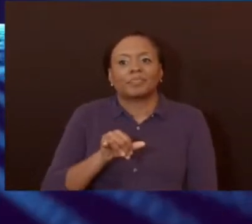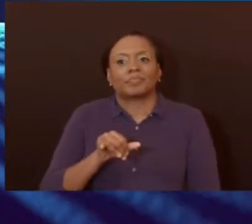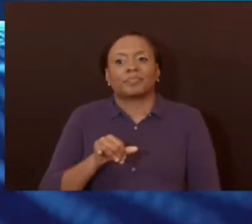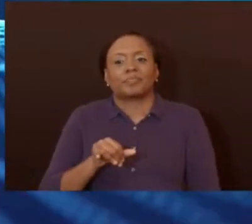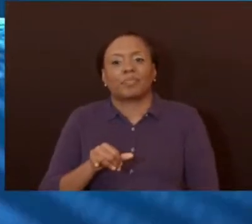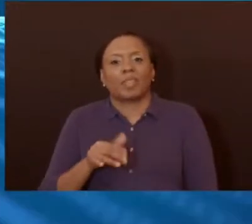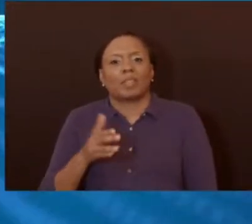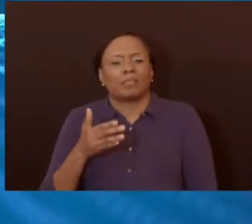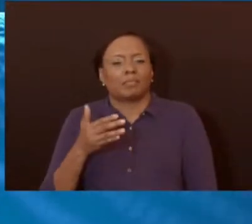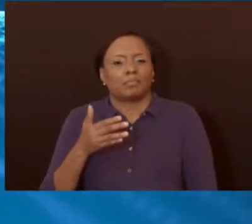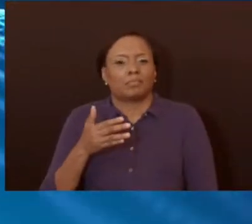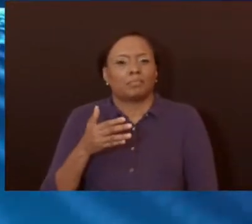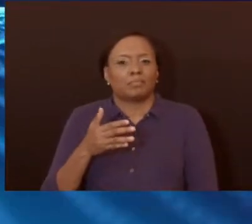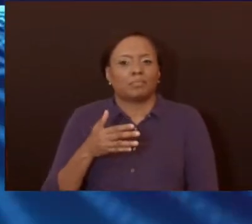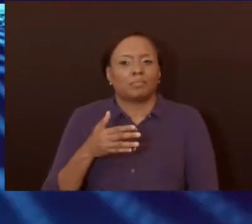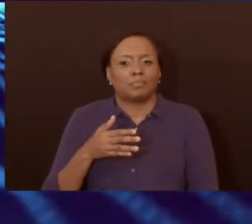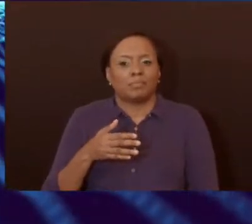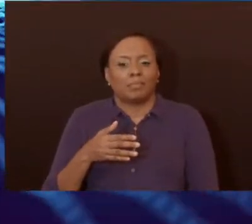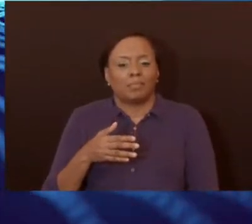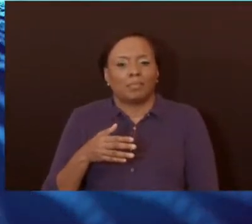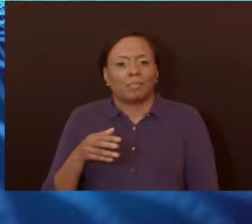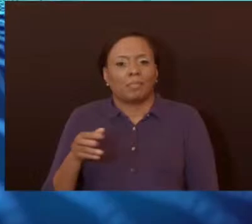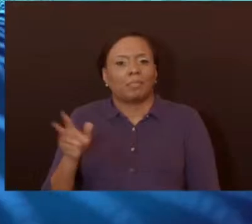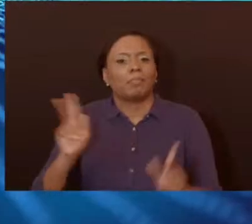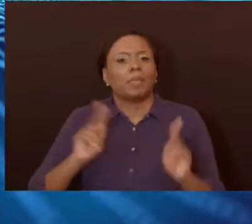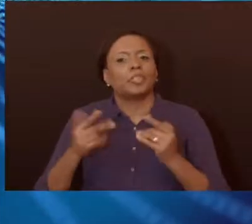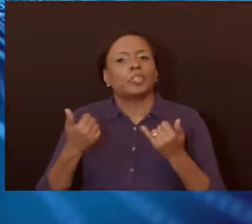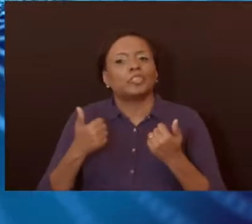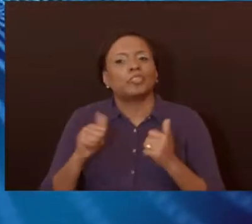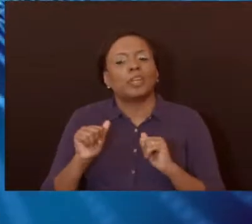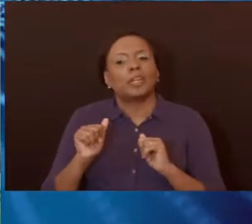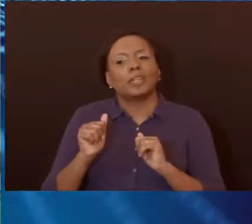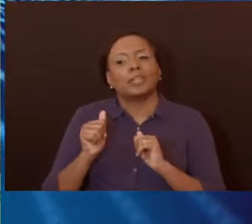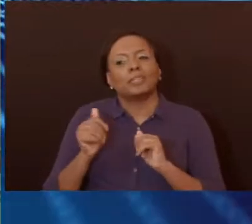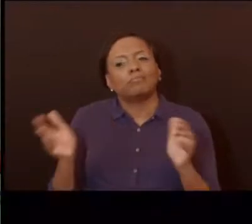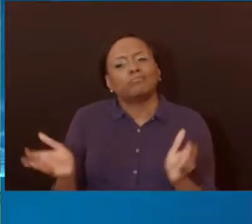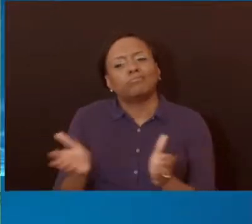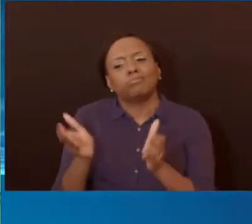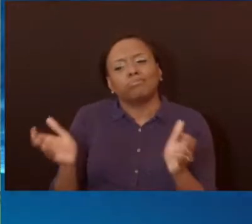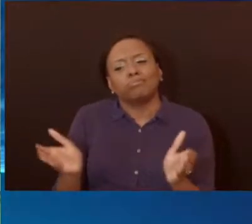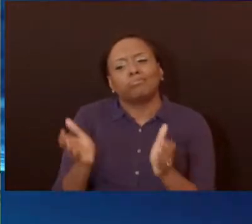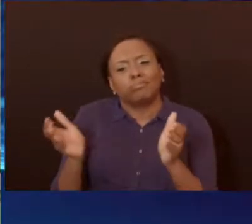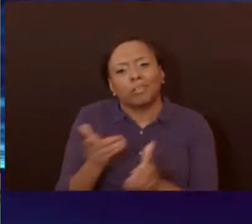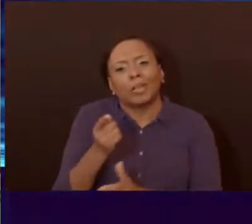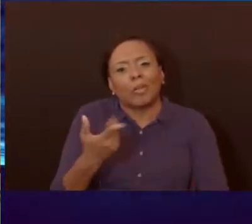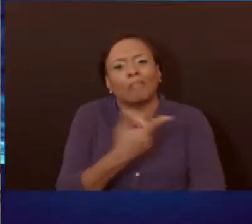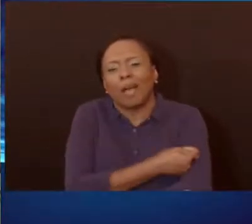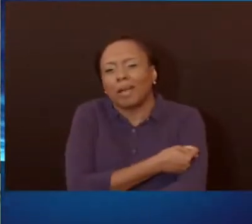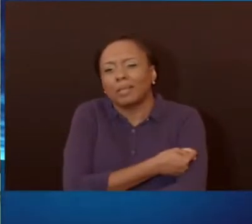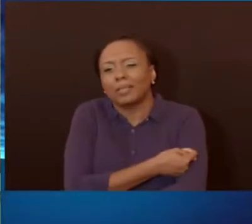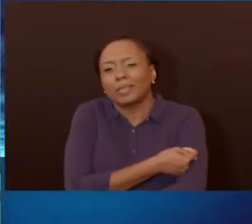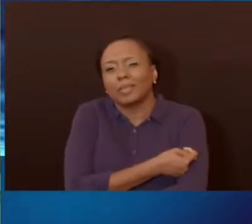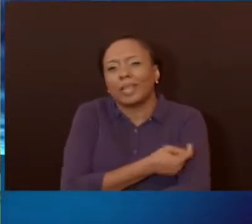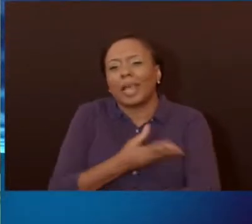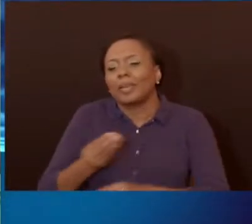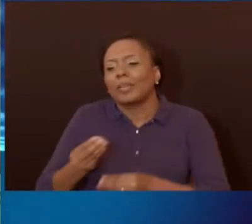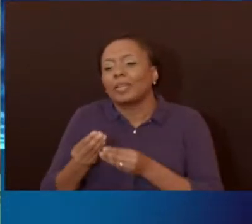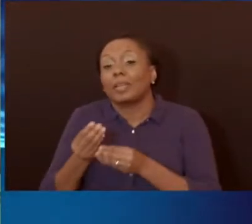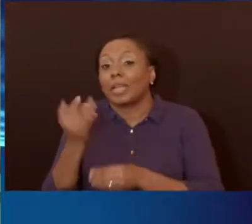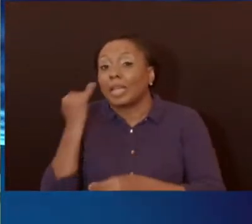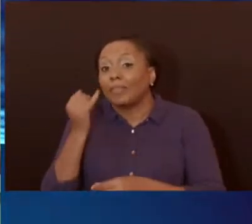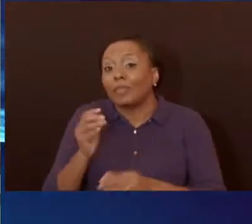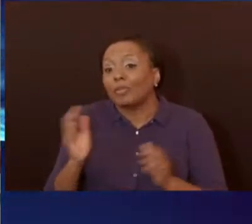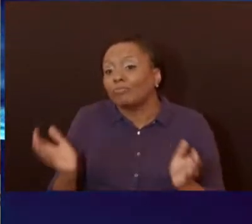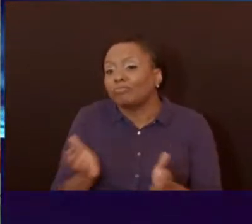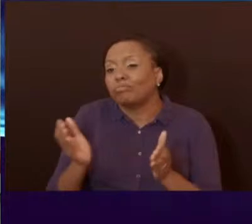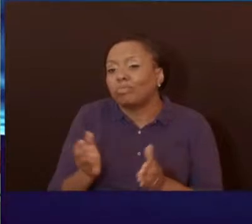lotteries. Is that something that government has considered in our situation to help push the